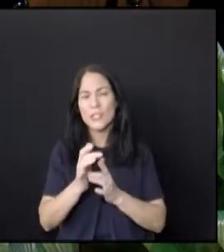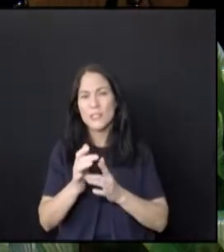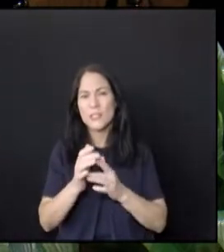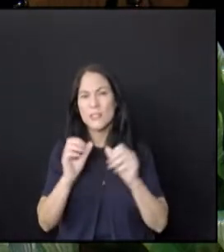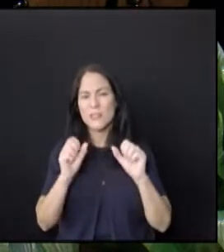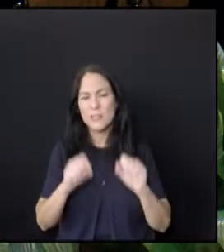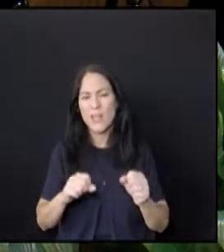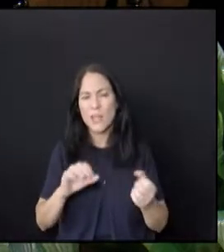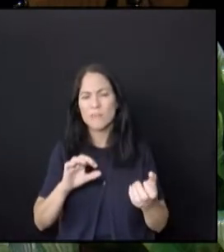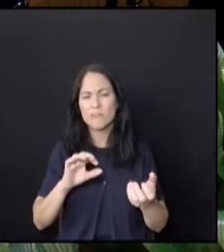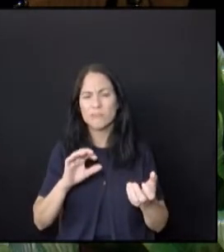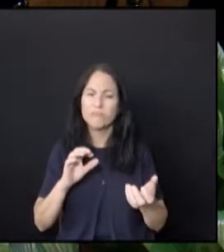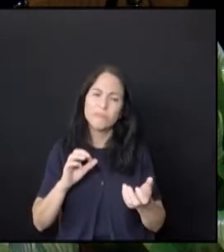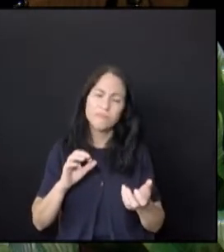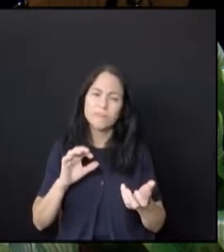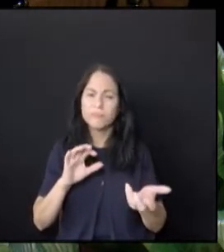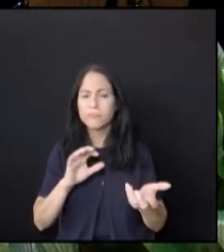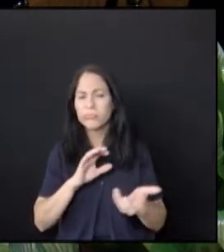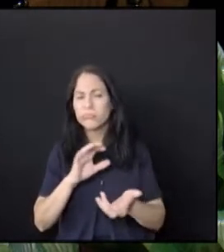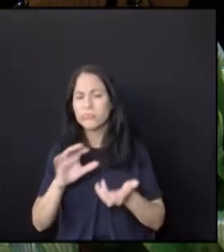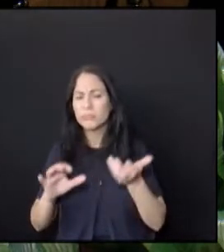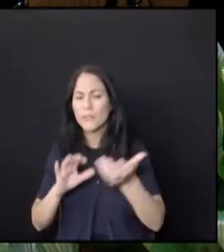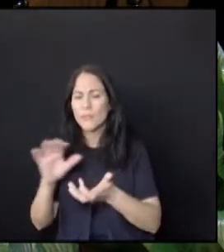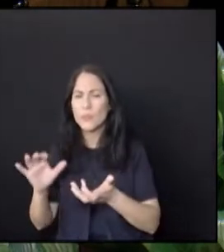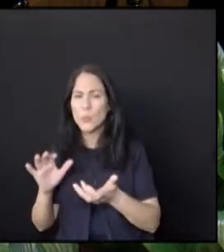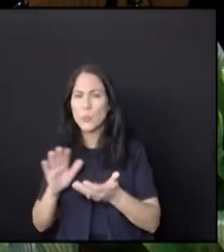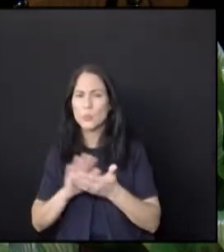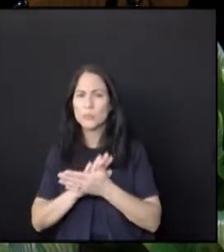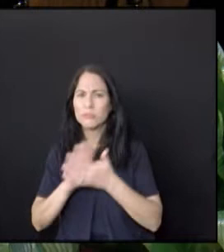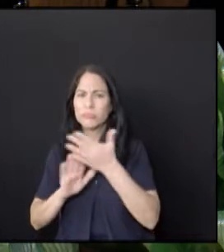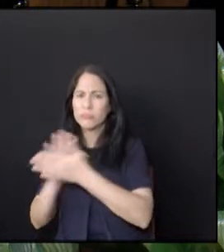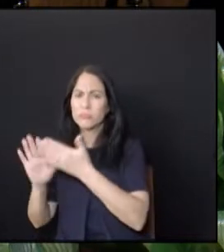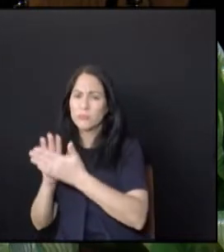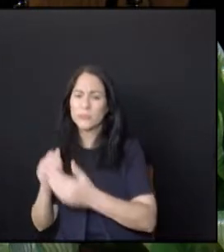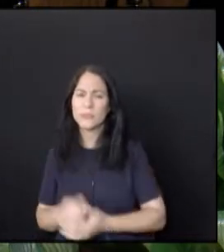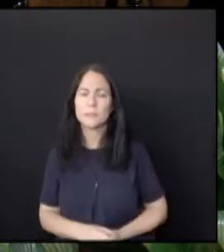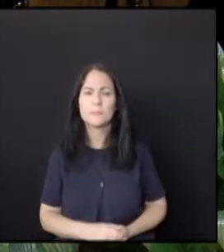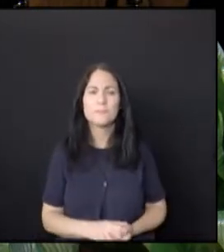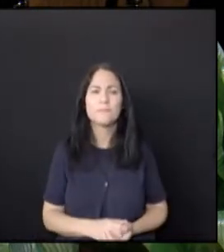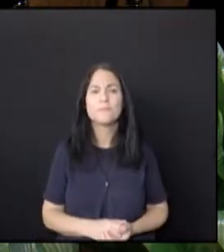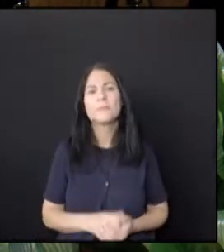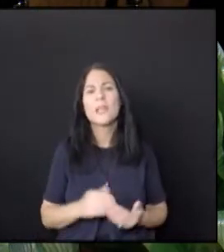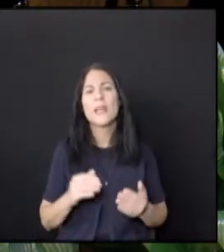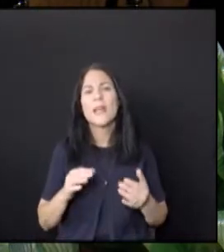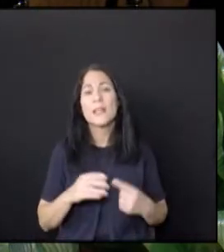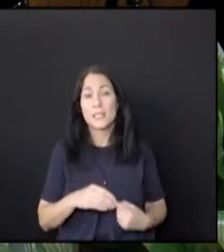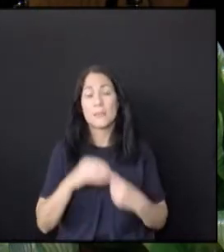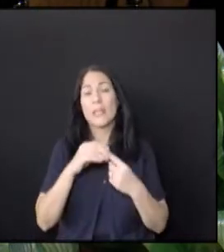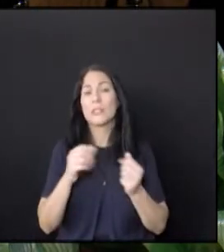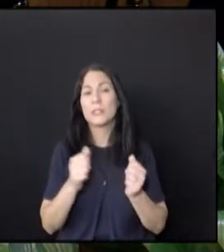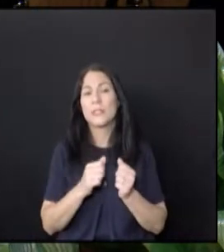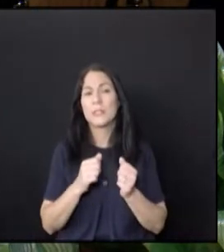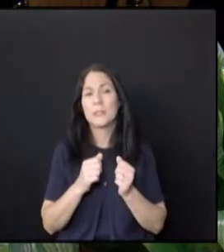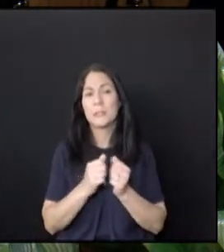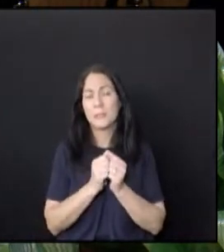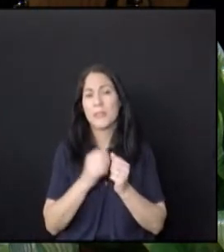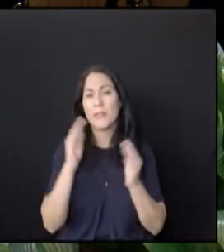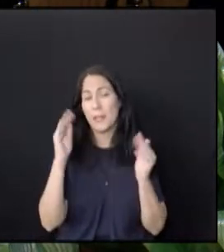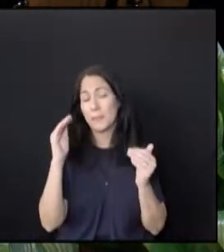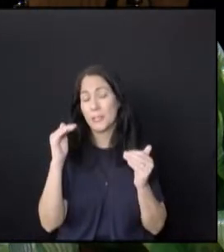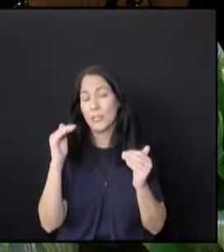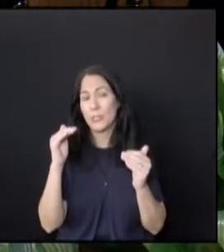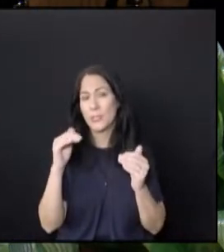confusion among those first century followers of Christ, especially when it comes to expectations. For